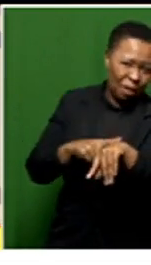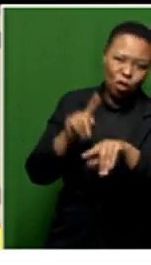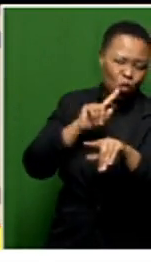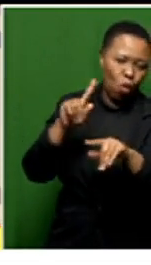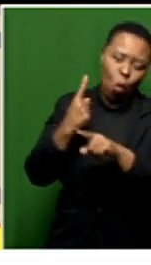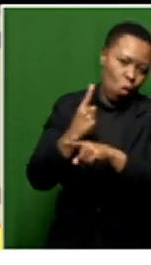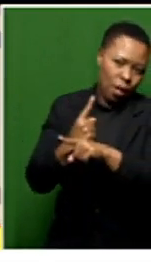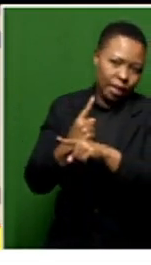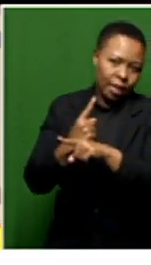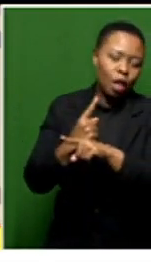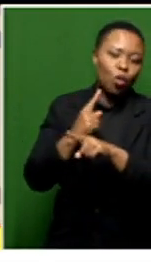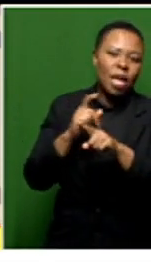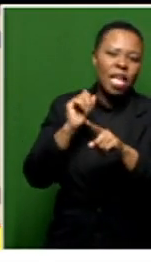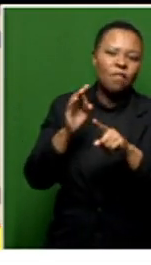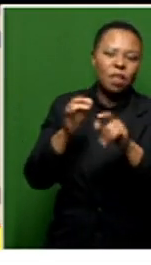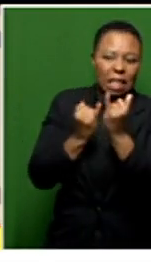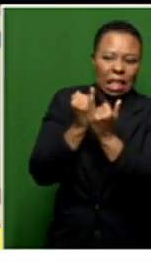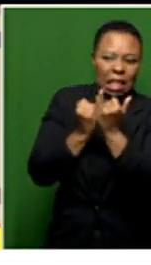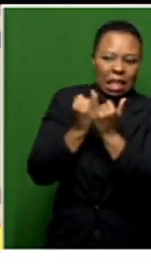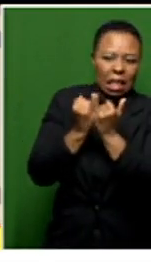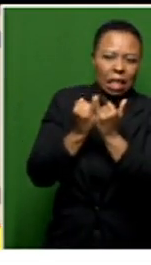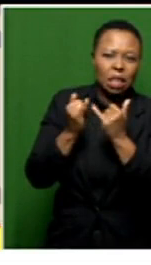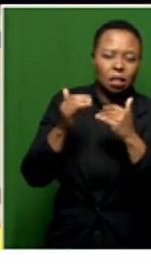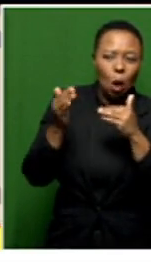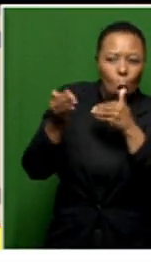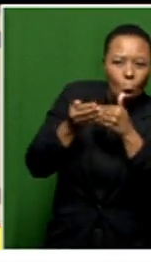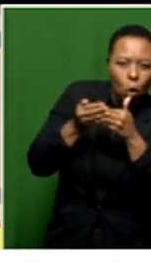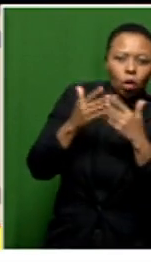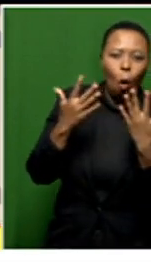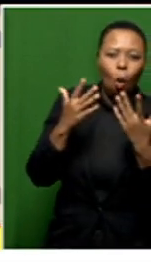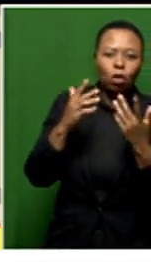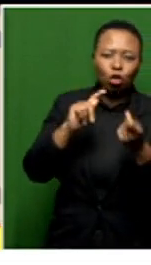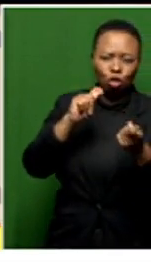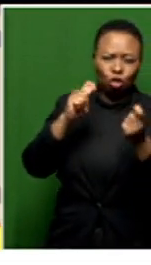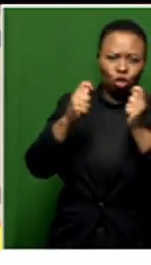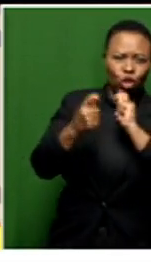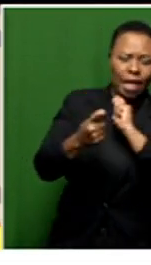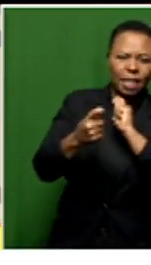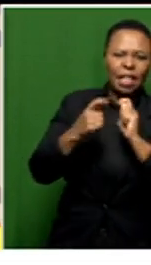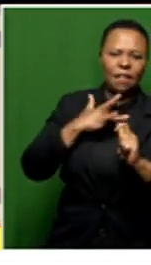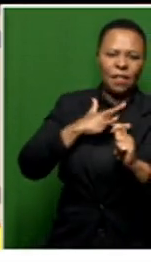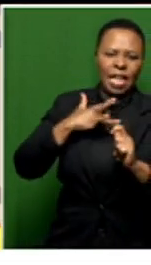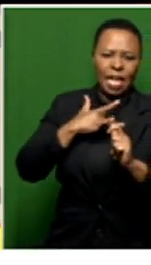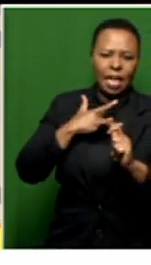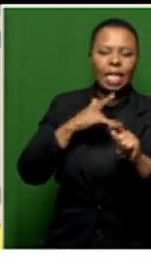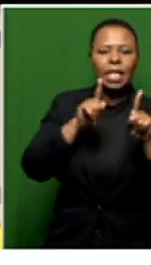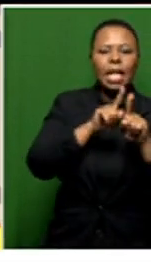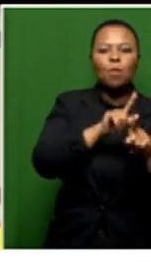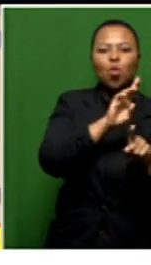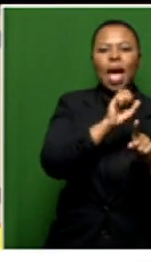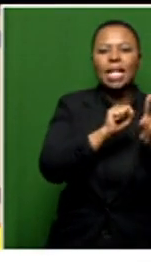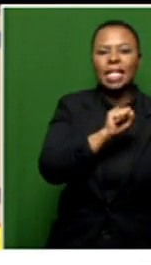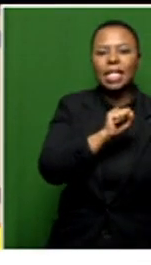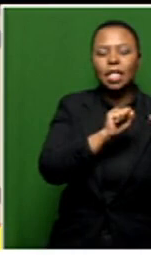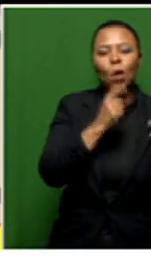there is a close contestation or a strong change in sentiment, like it happened in the US elections